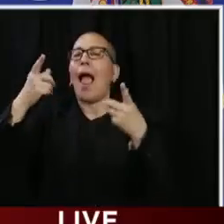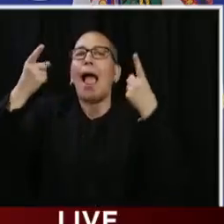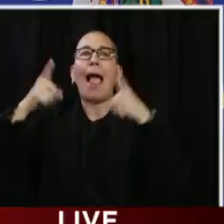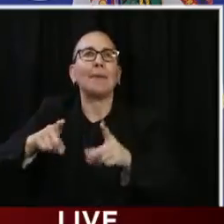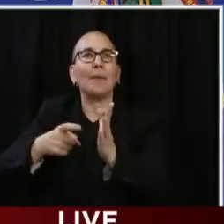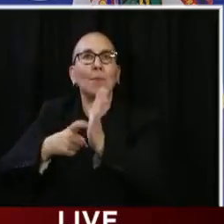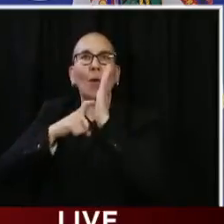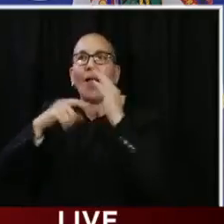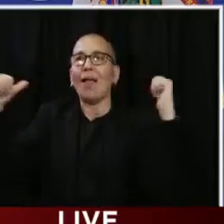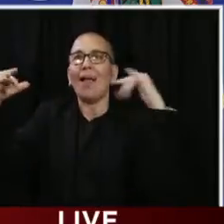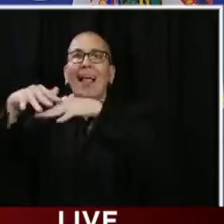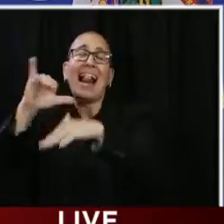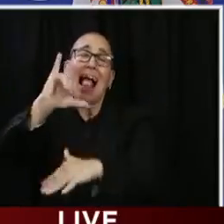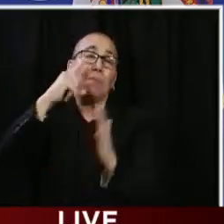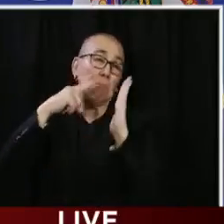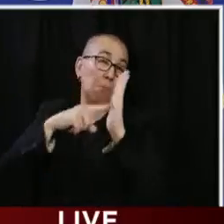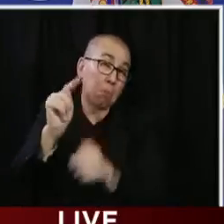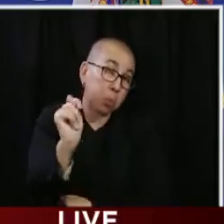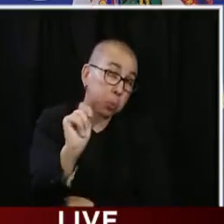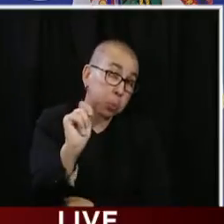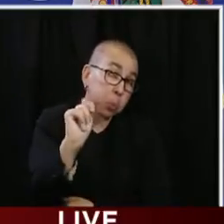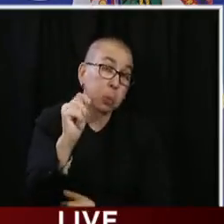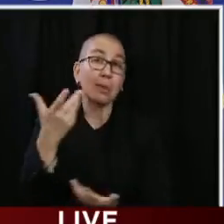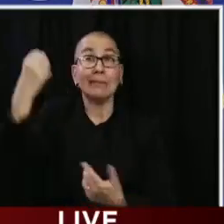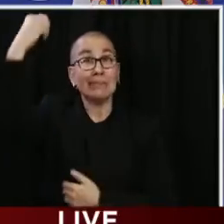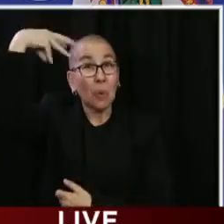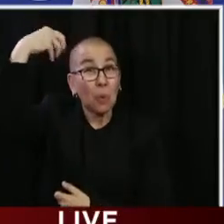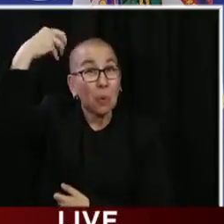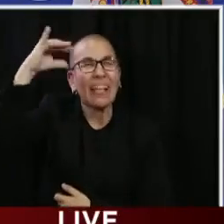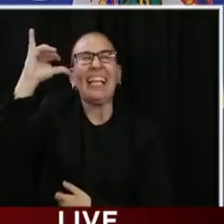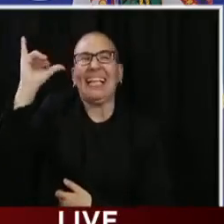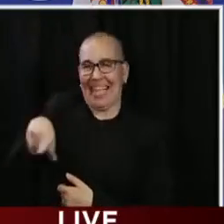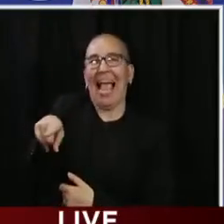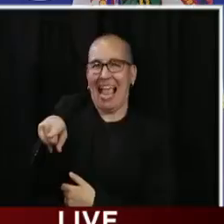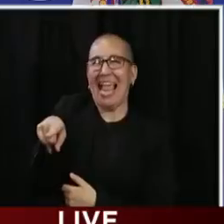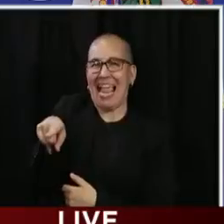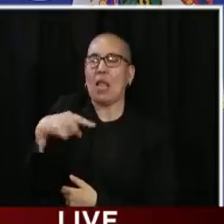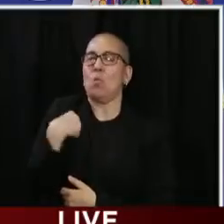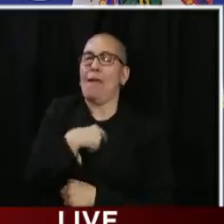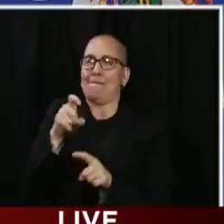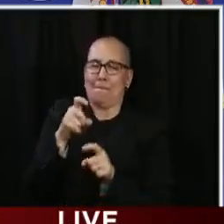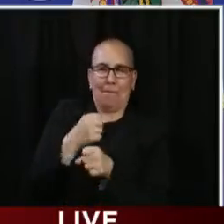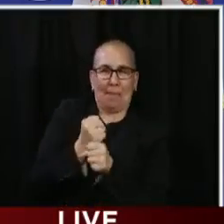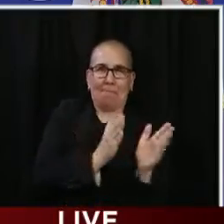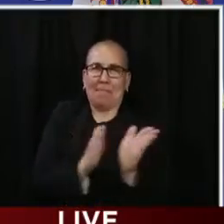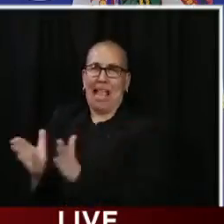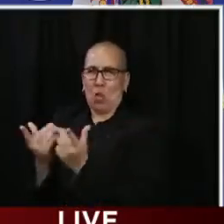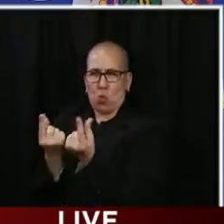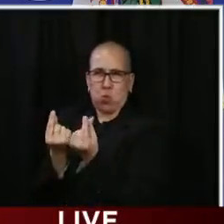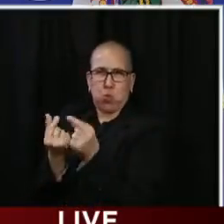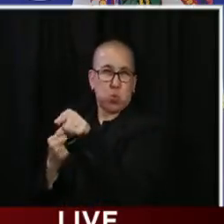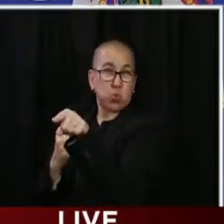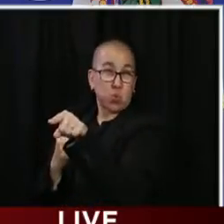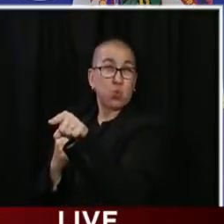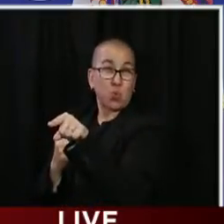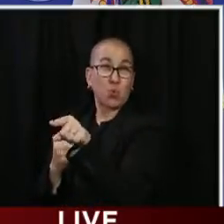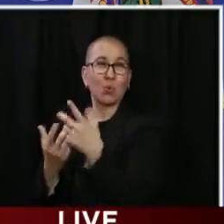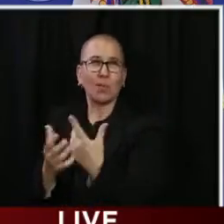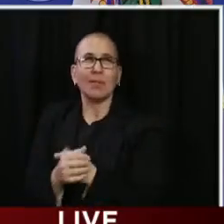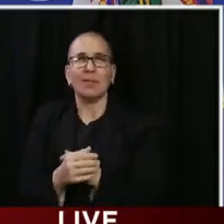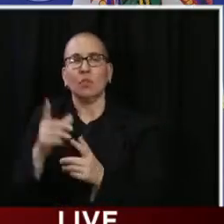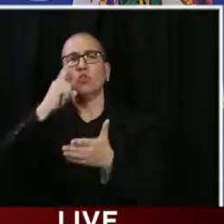boats, are allowed to resume activity with appropriate social distancing on those boats, so 6 feet or more between both the crew